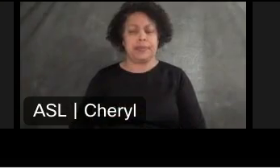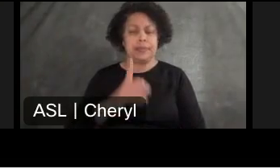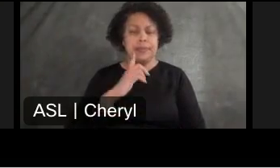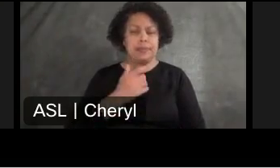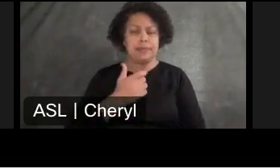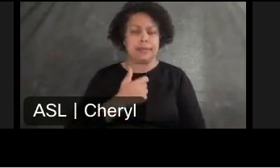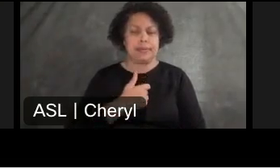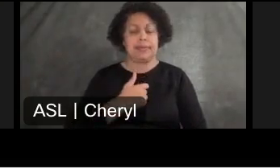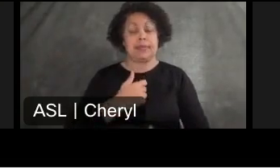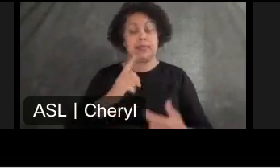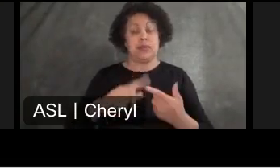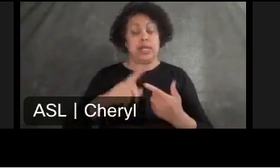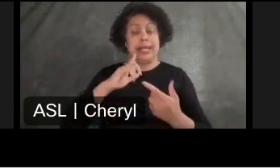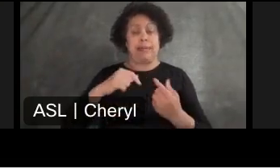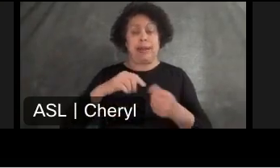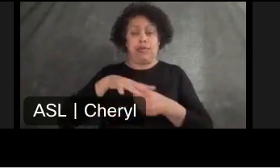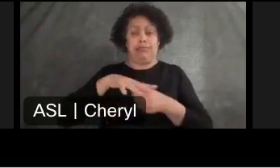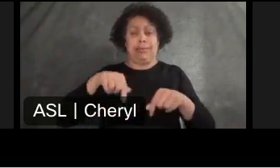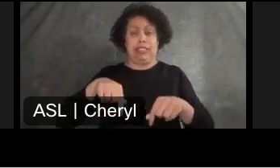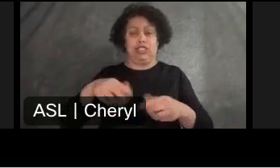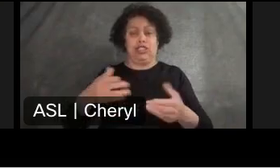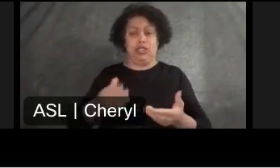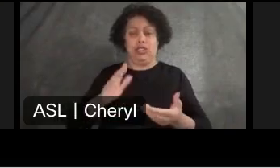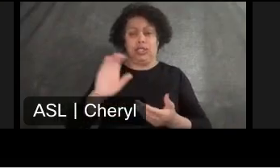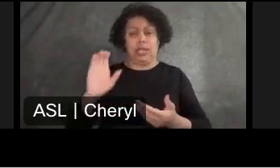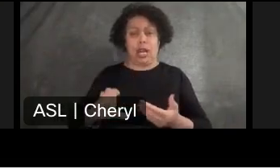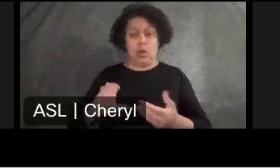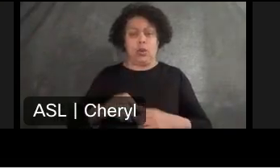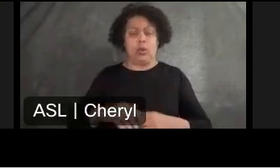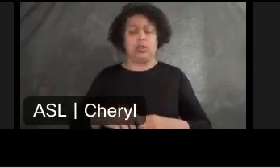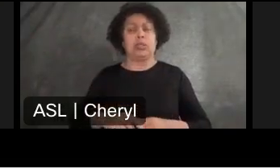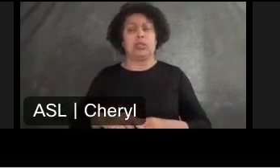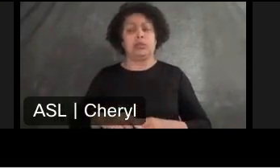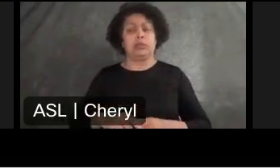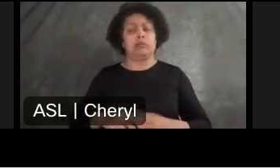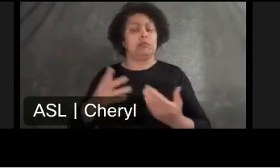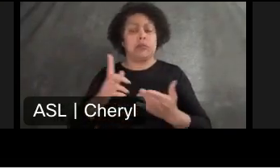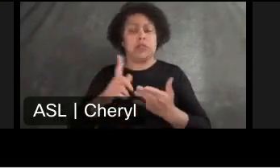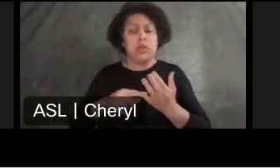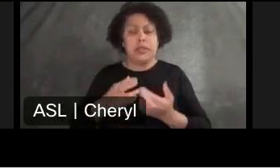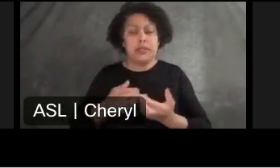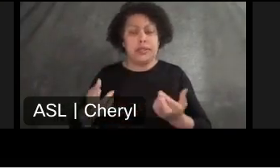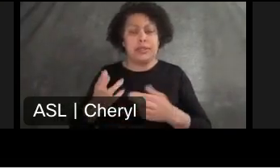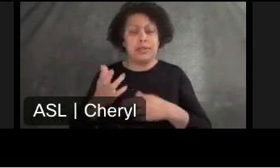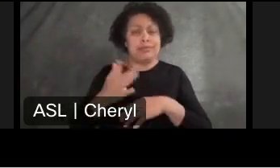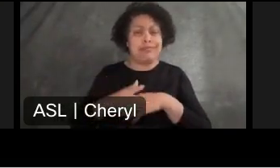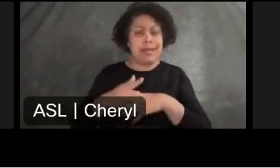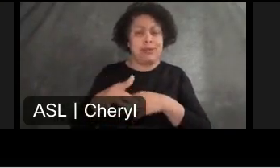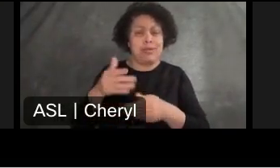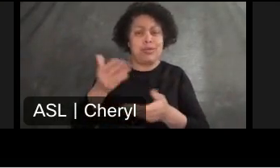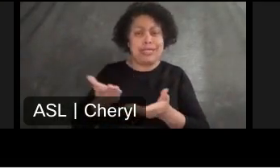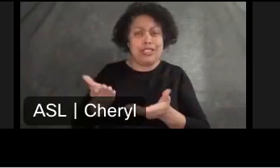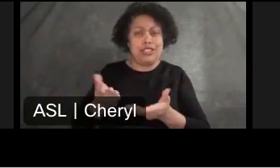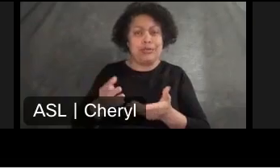in Chicago, I would think about what are the resources that I have that are geared towards